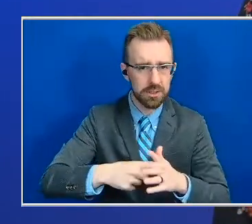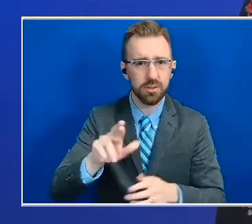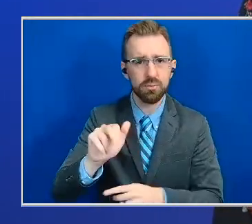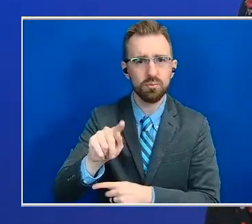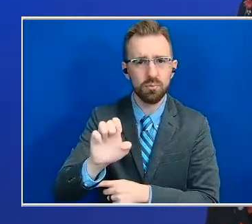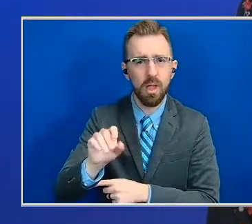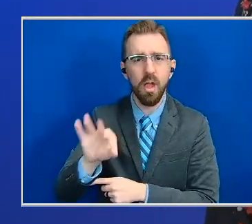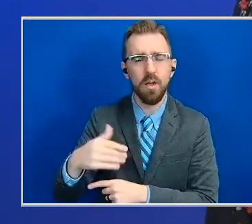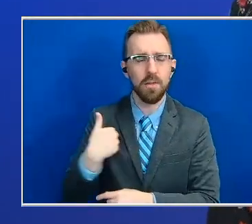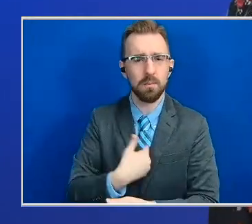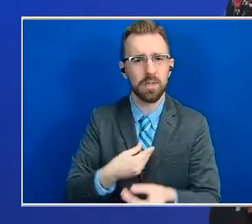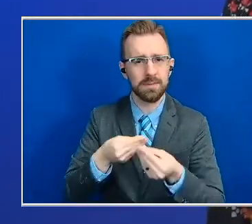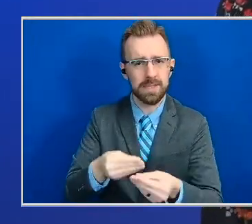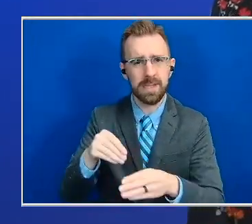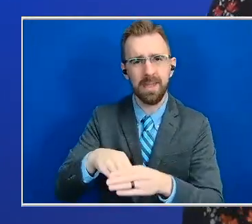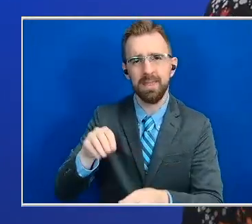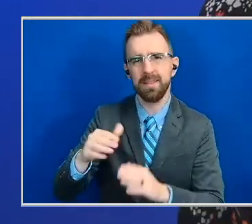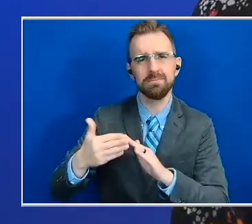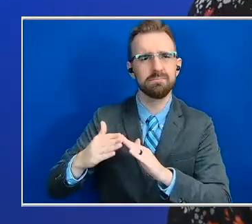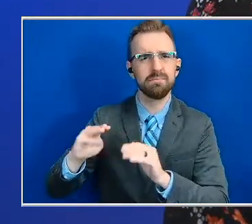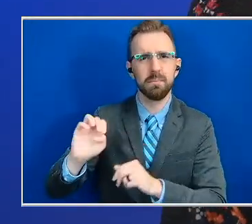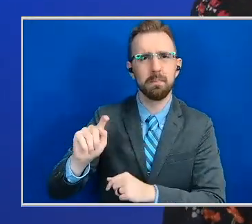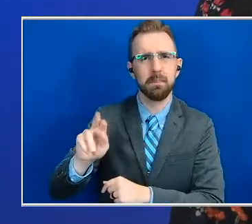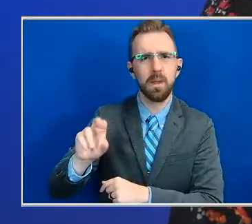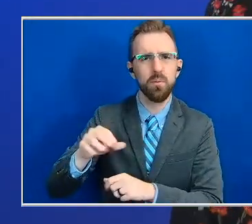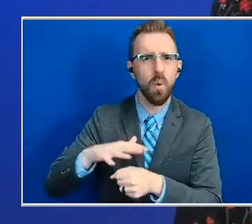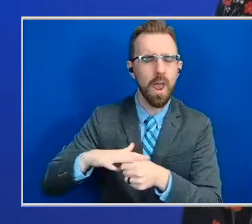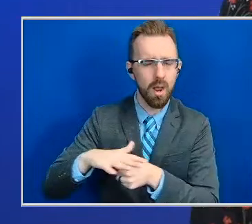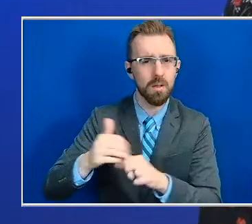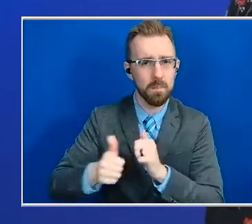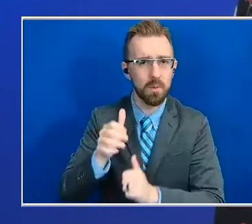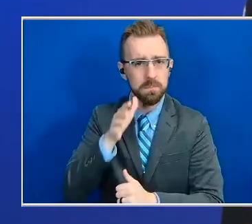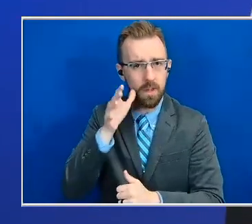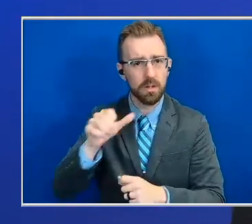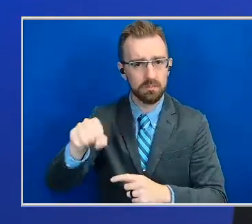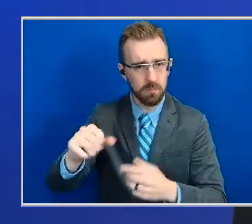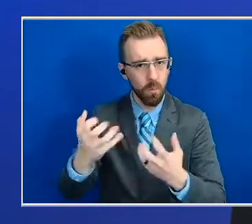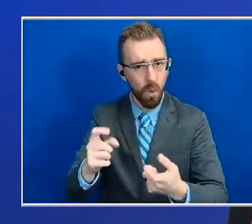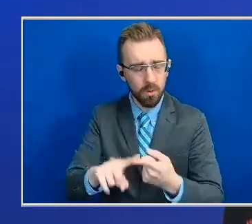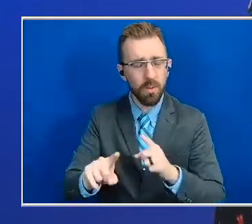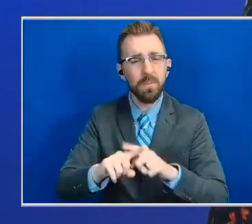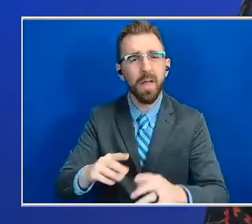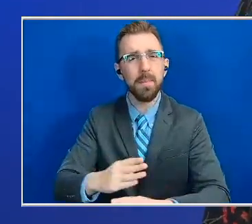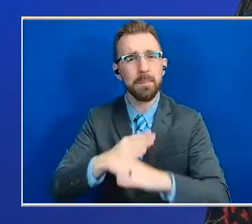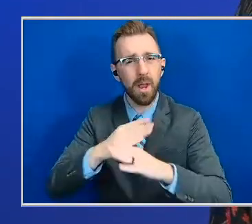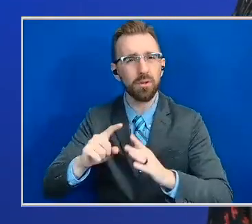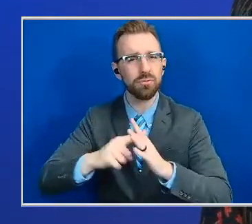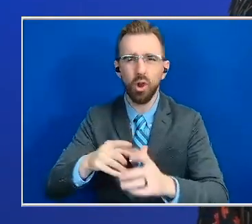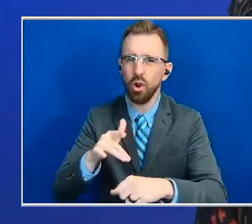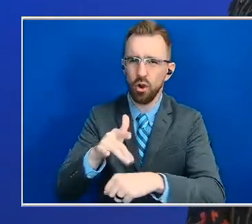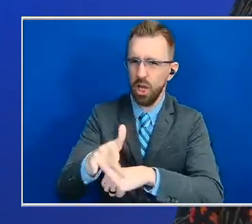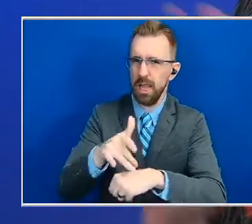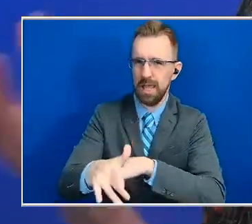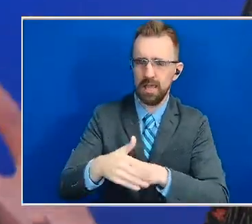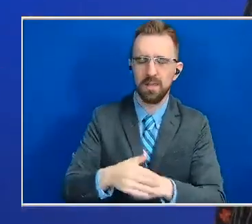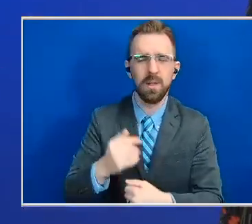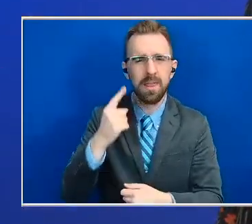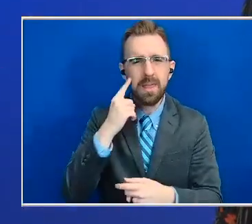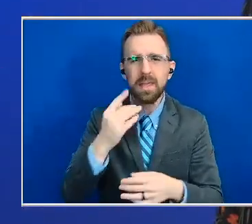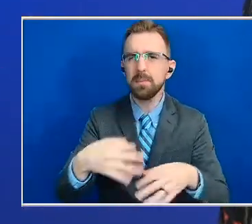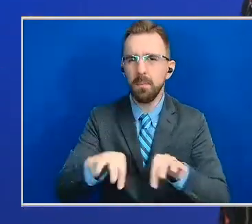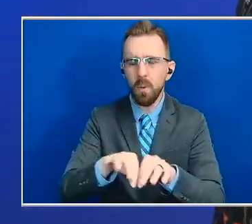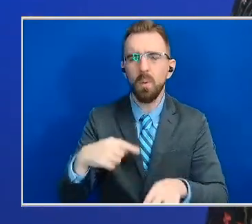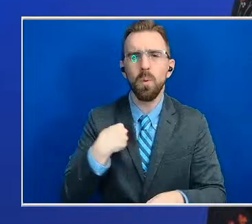kind of metro area. So most parents do want to do this, although the barriers start very early. So I think it's really important that we might